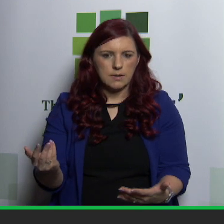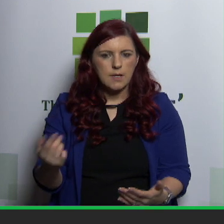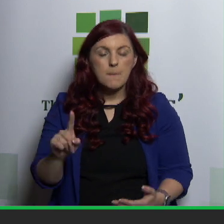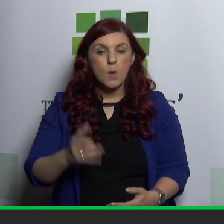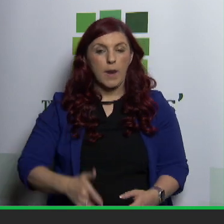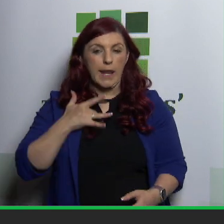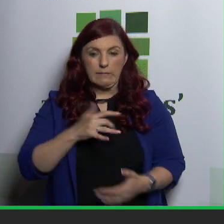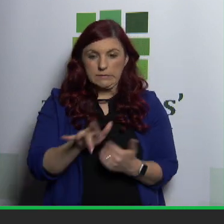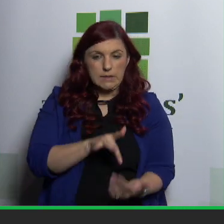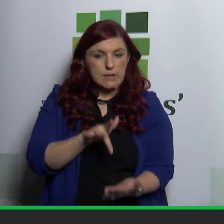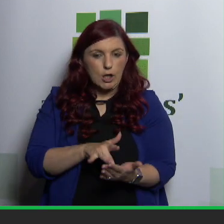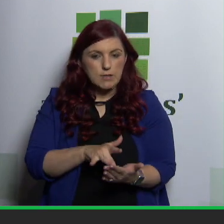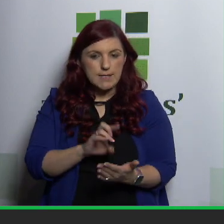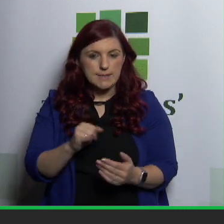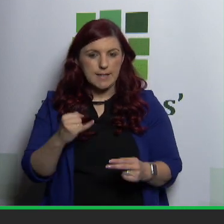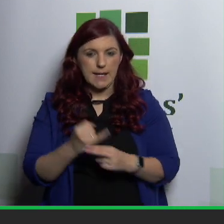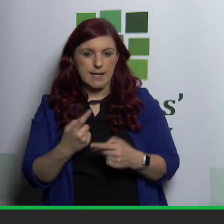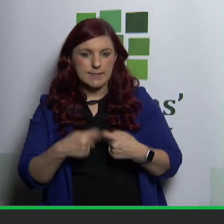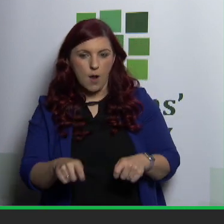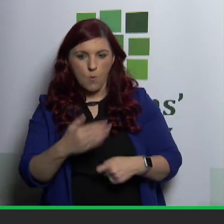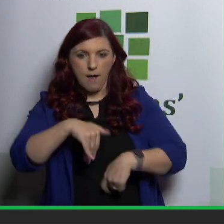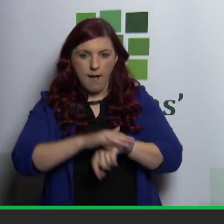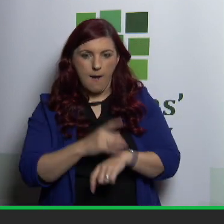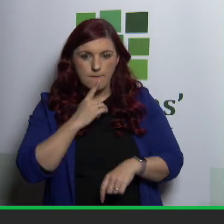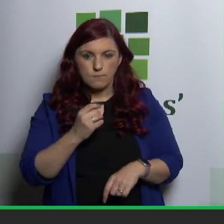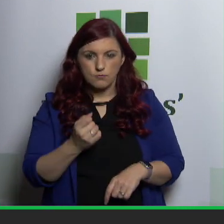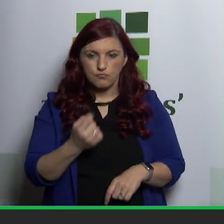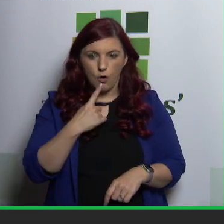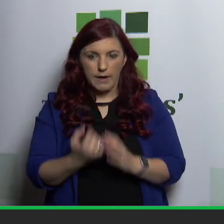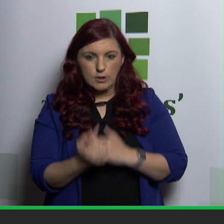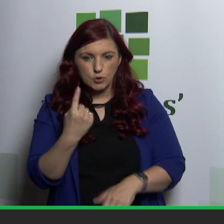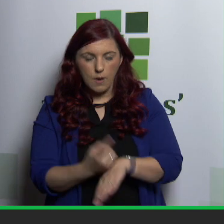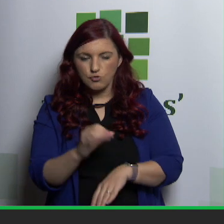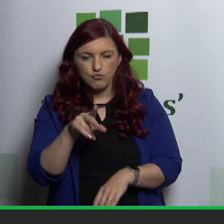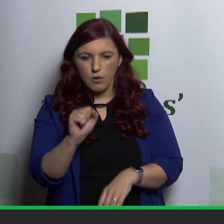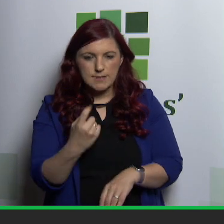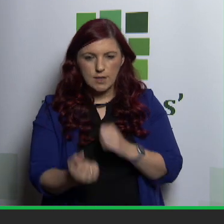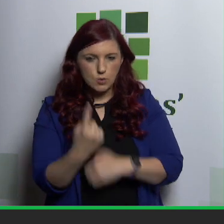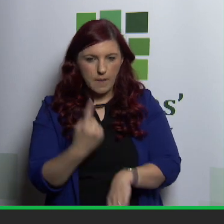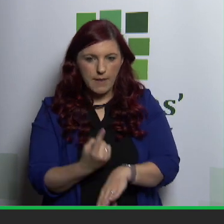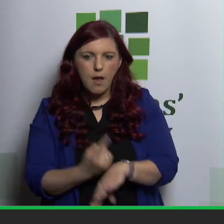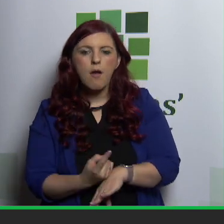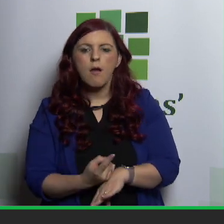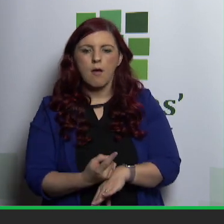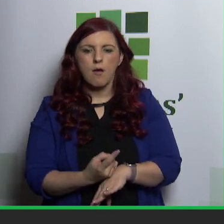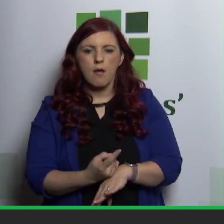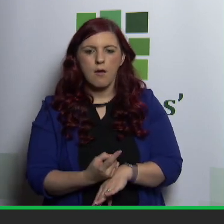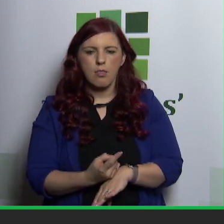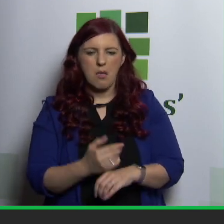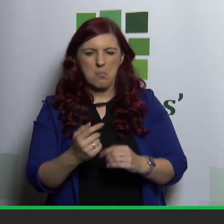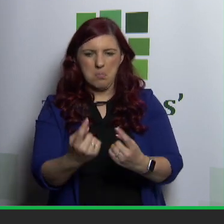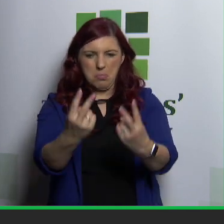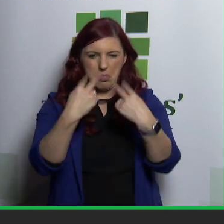in the inner city in town where the drug epidemic was like full throttle. And they put it down to, look,